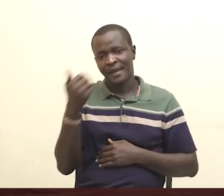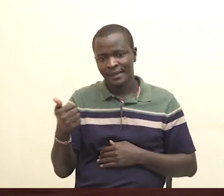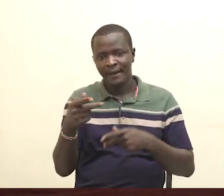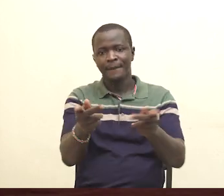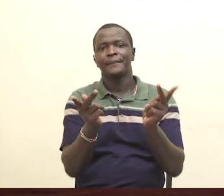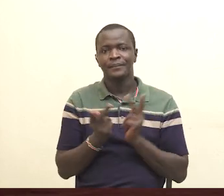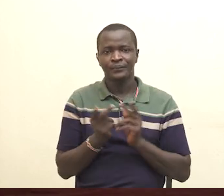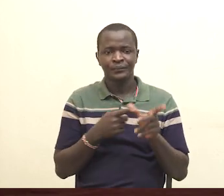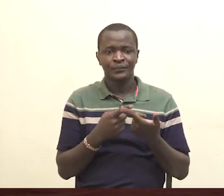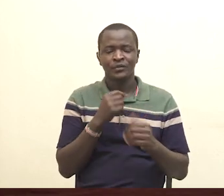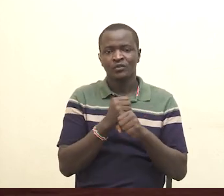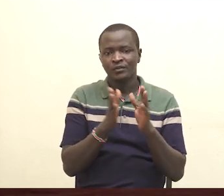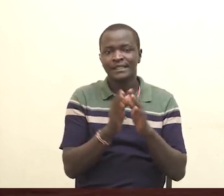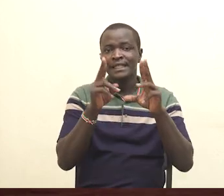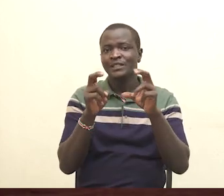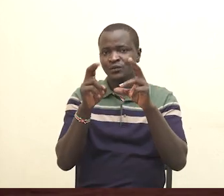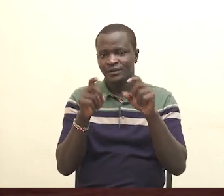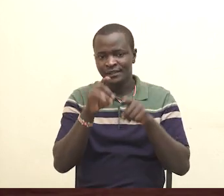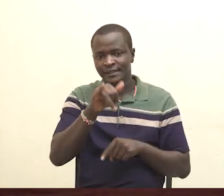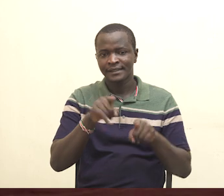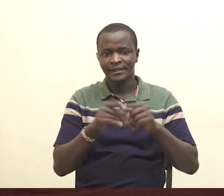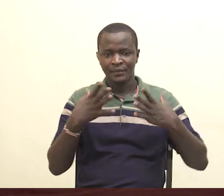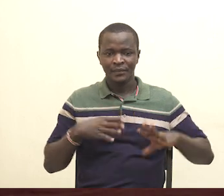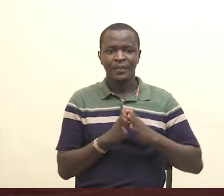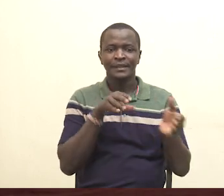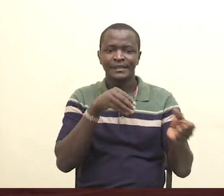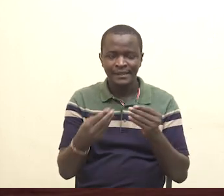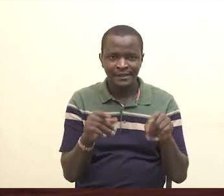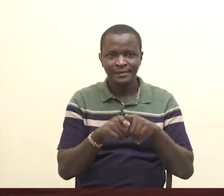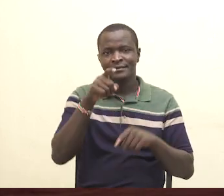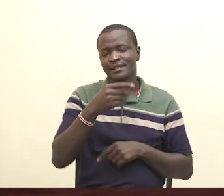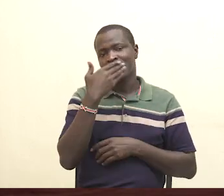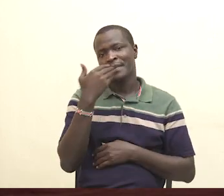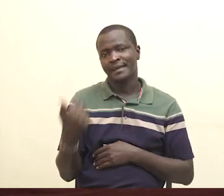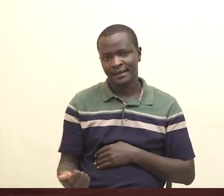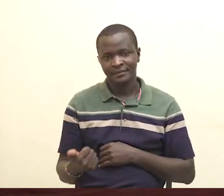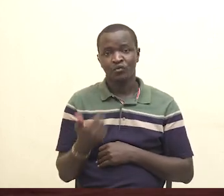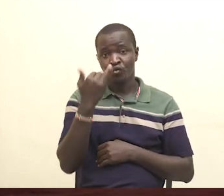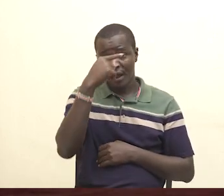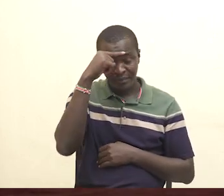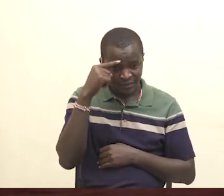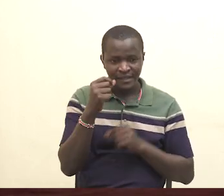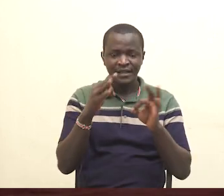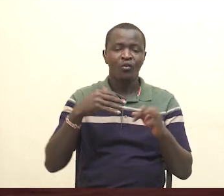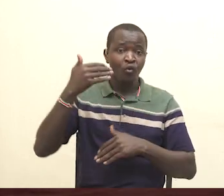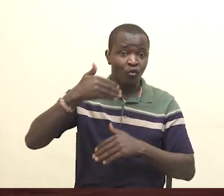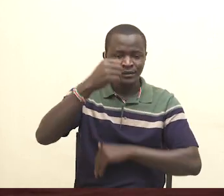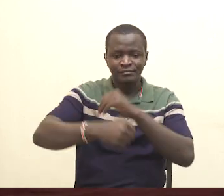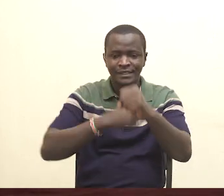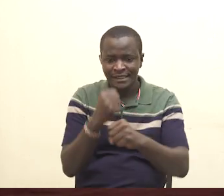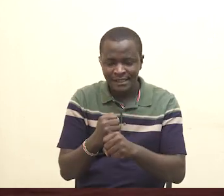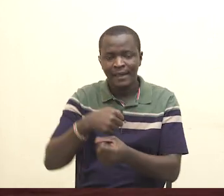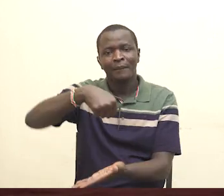placed to address these issues that face people living with disability better, because every year a